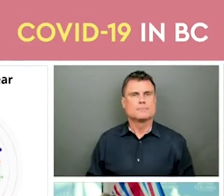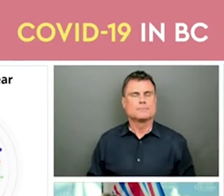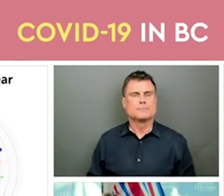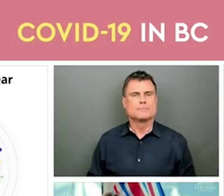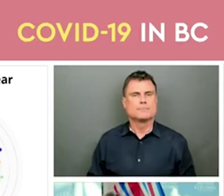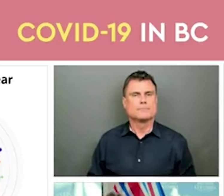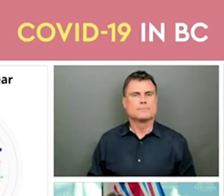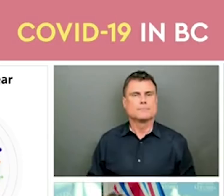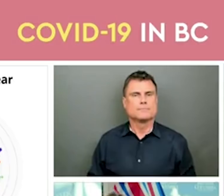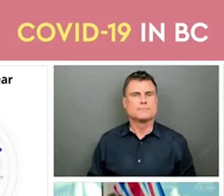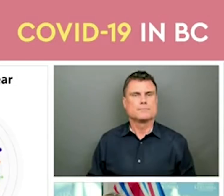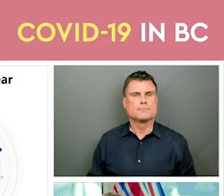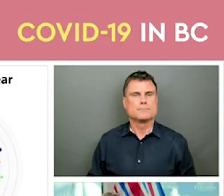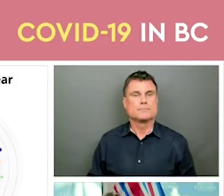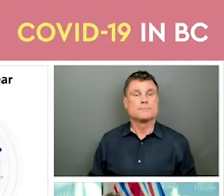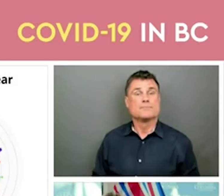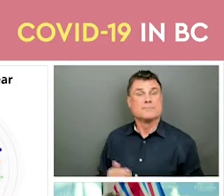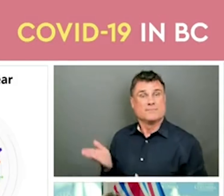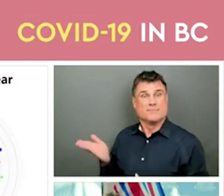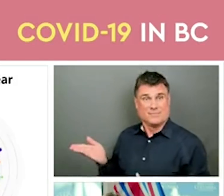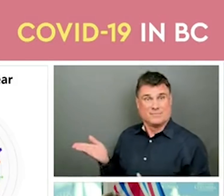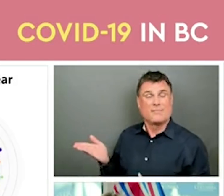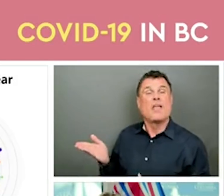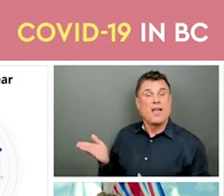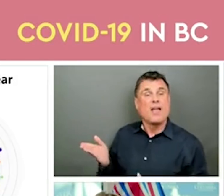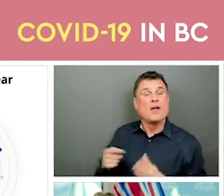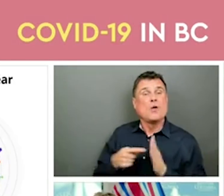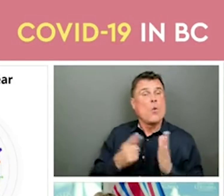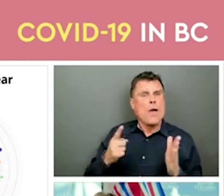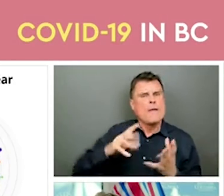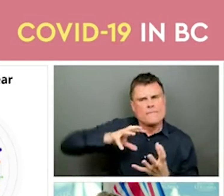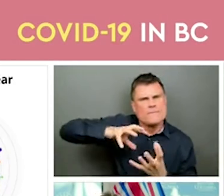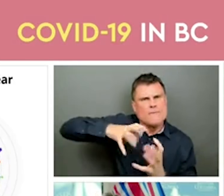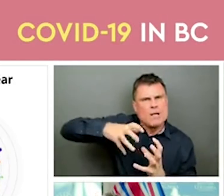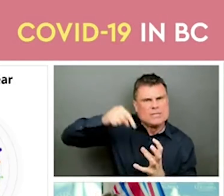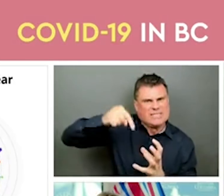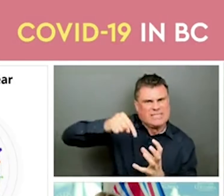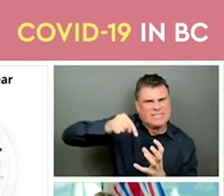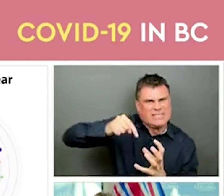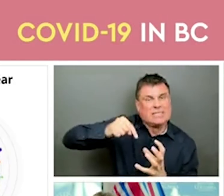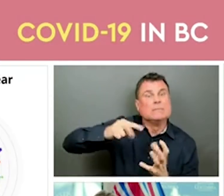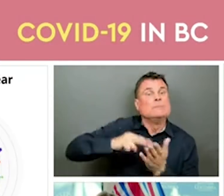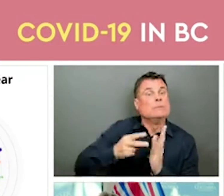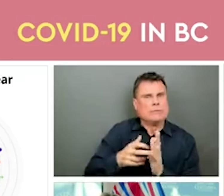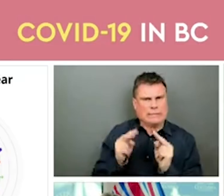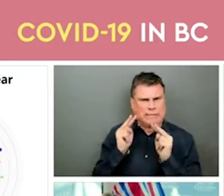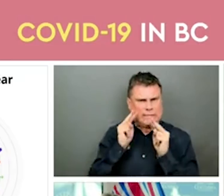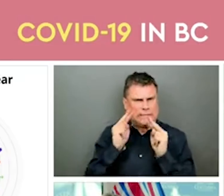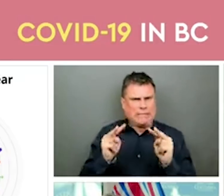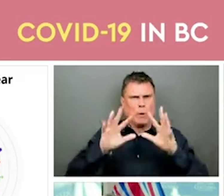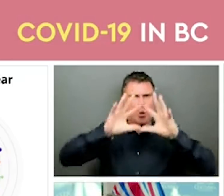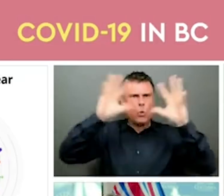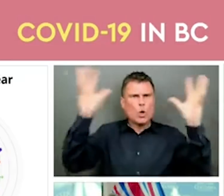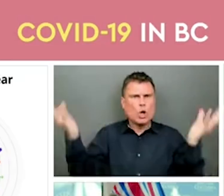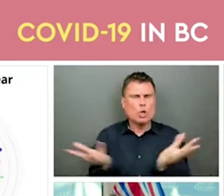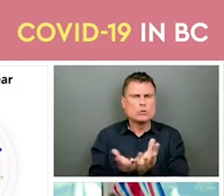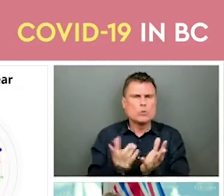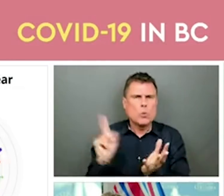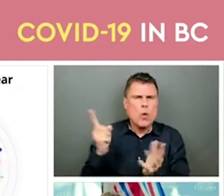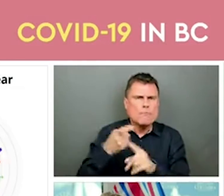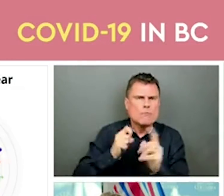So the variants of concern are those variants for which there's evidence that we see from around the world that there's increase